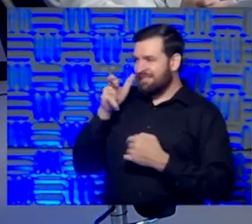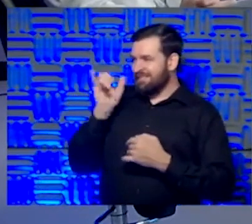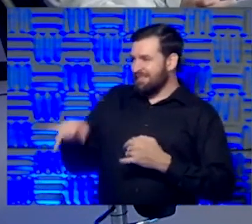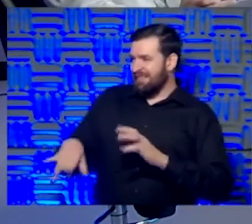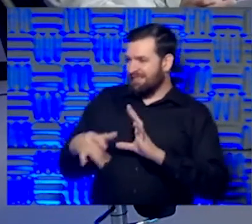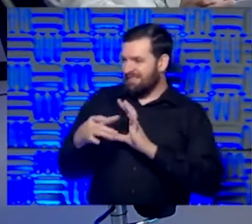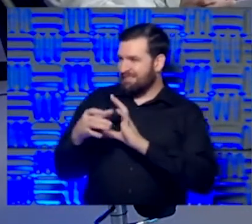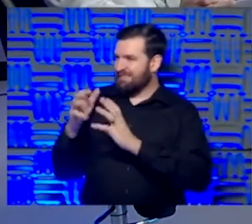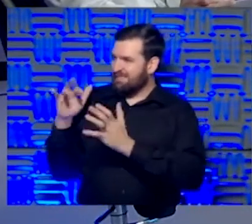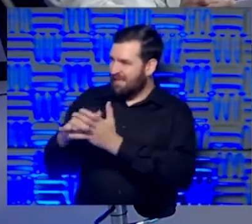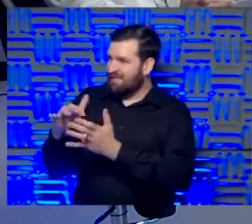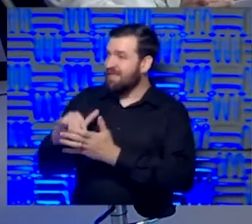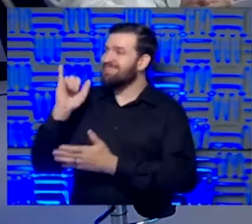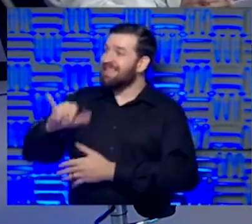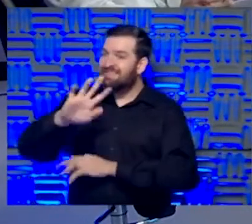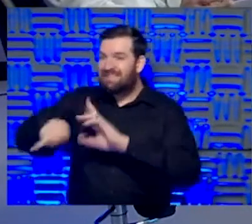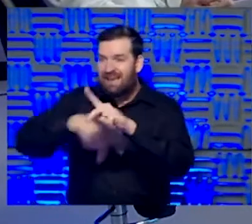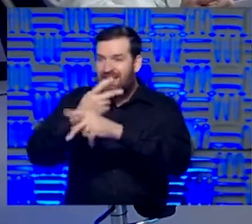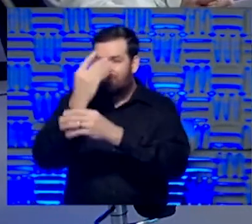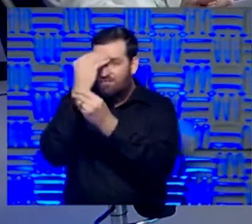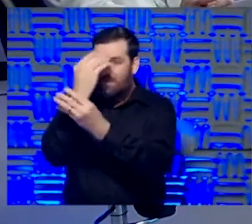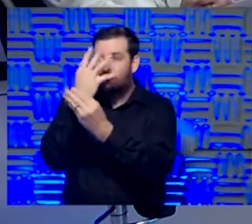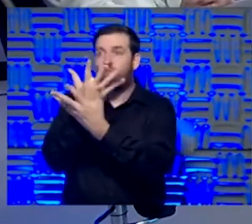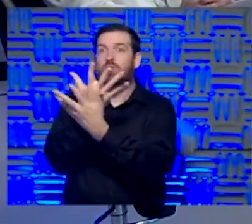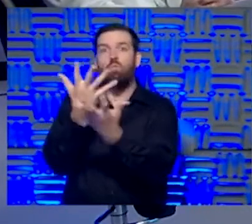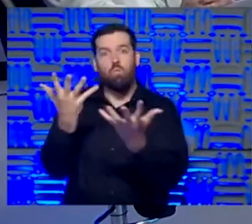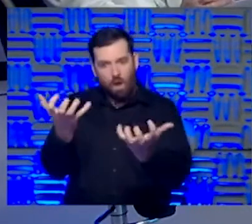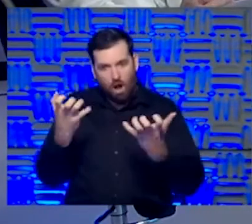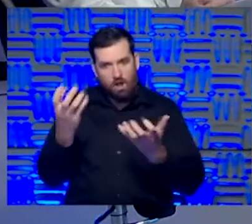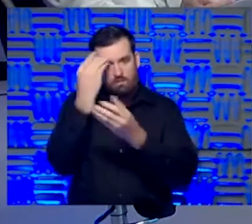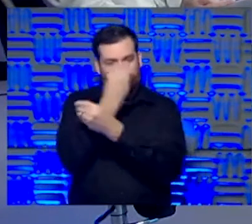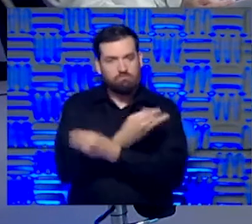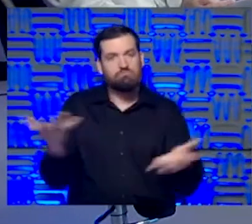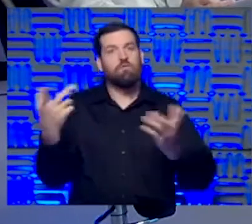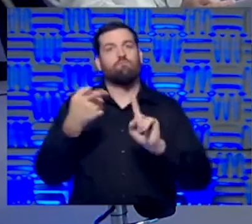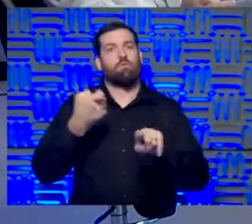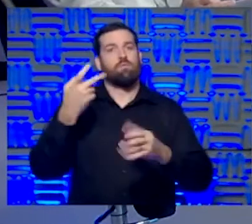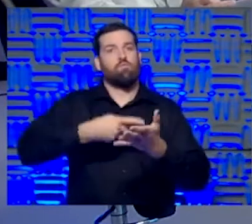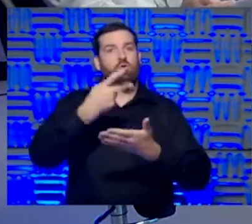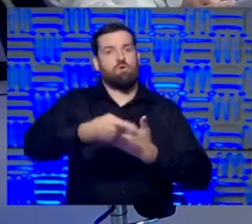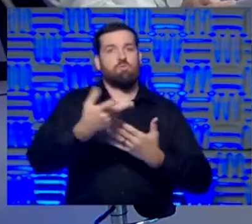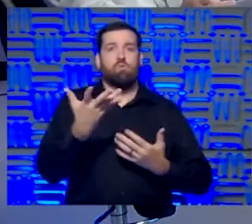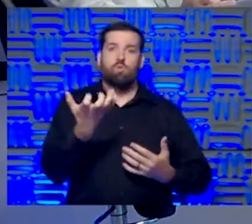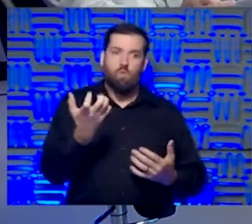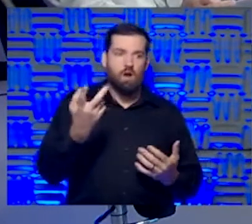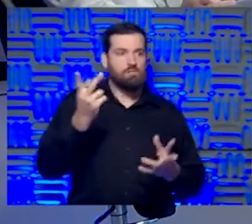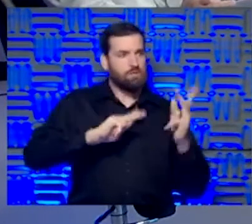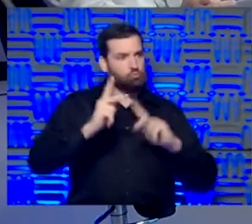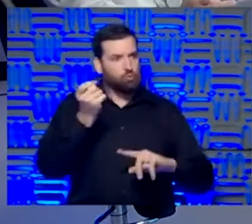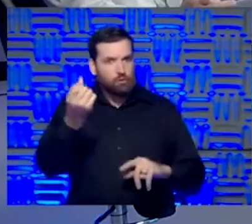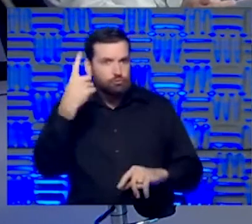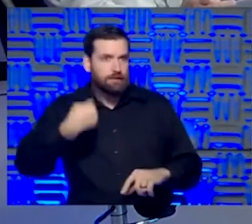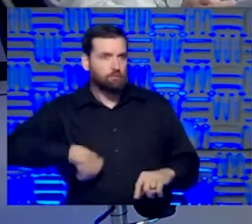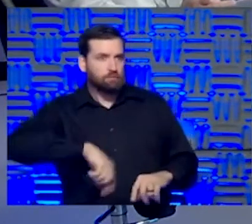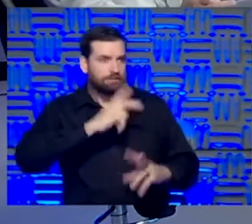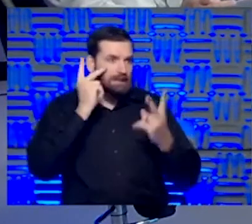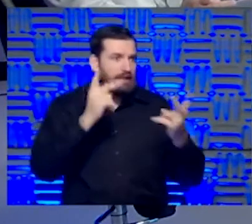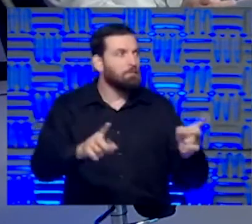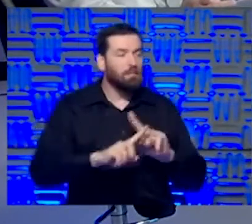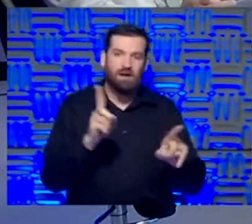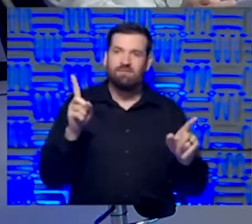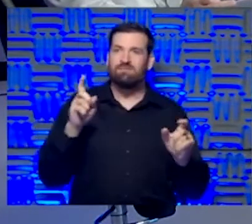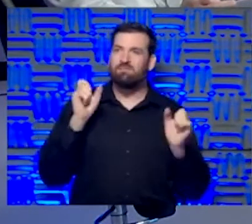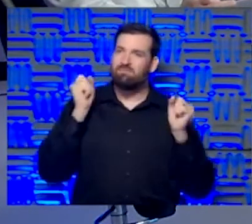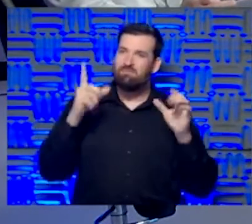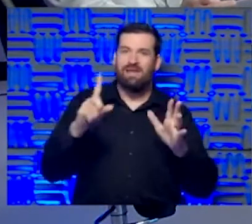wow. And that's the kind of information we want to put out from this program, because we want people to understand and know what we're seeing. But it does raise a lot